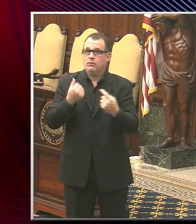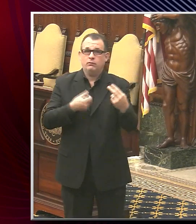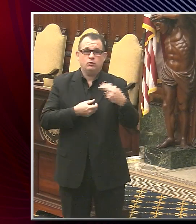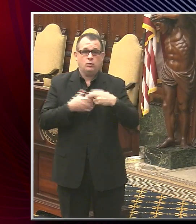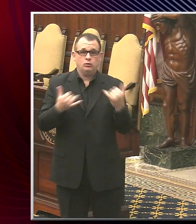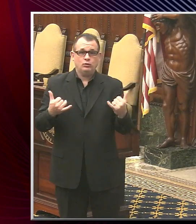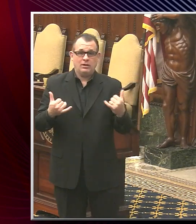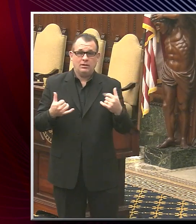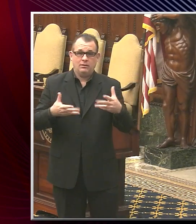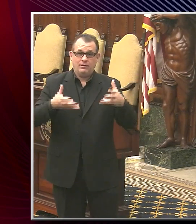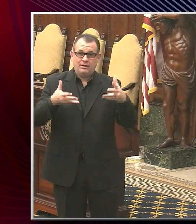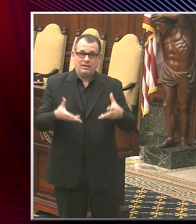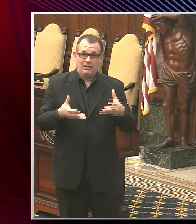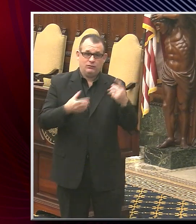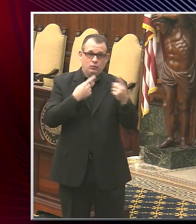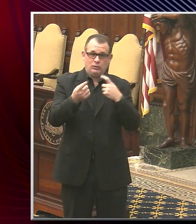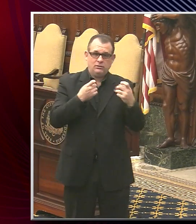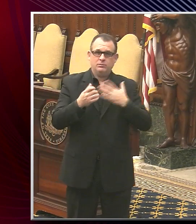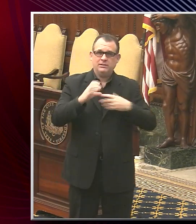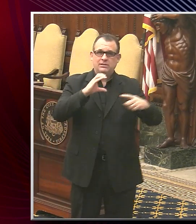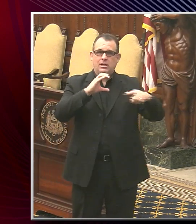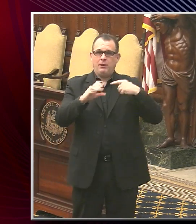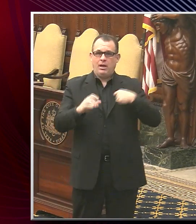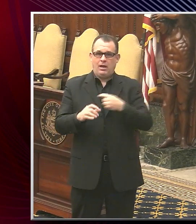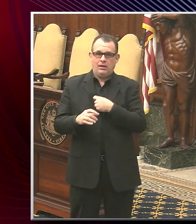have any remaining questions, you can send those to